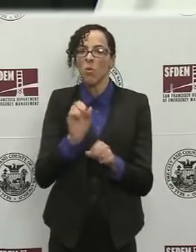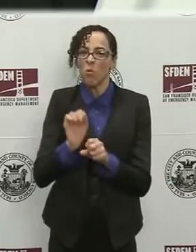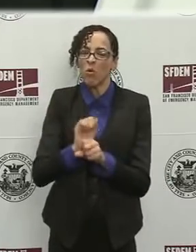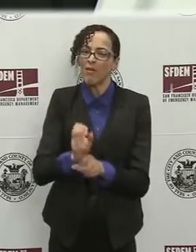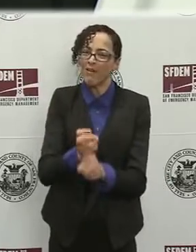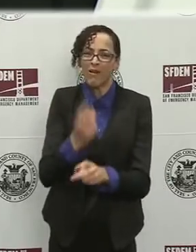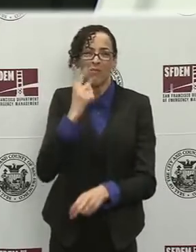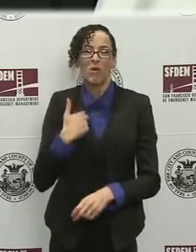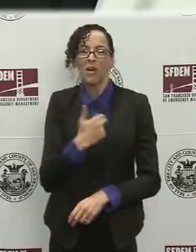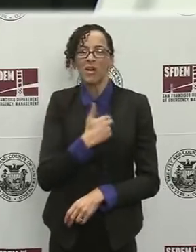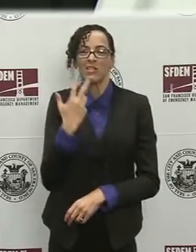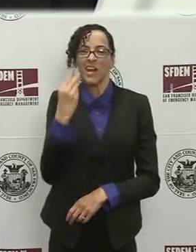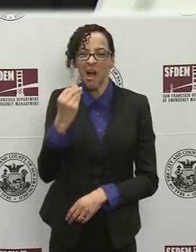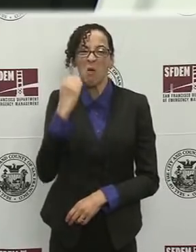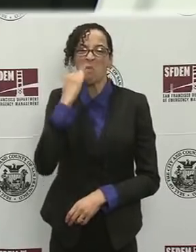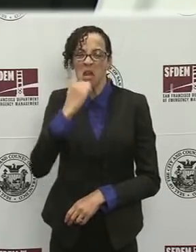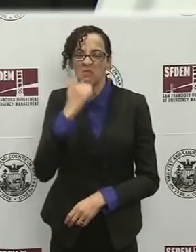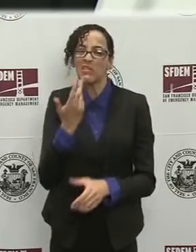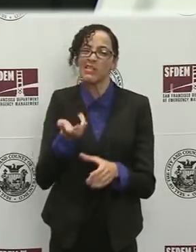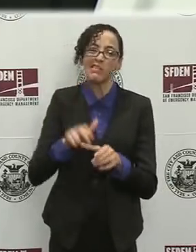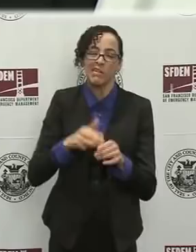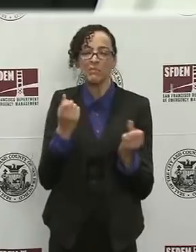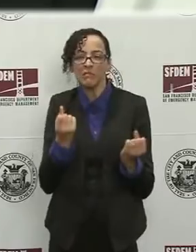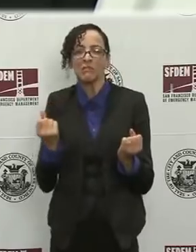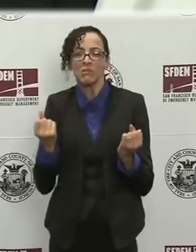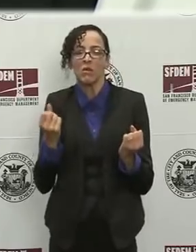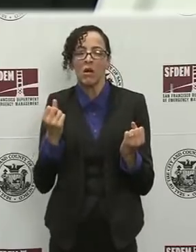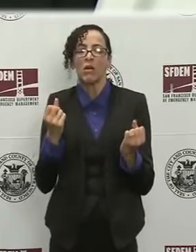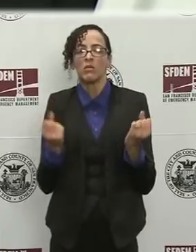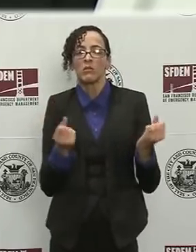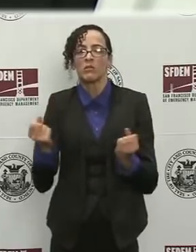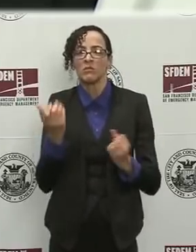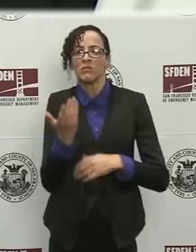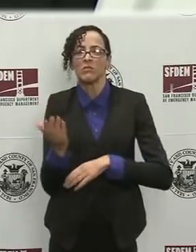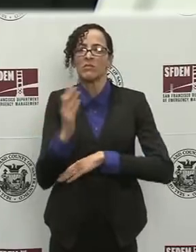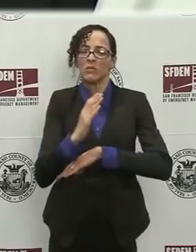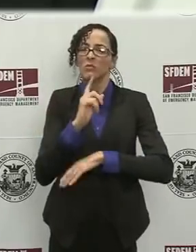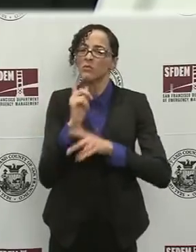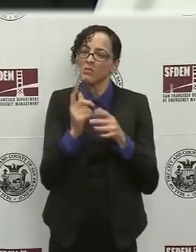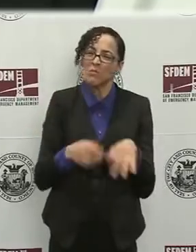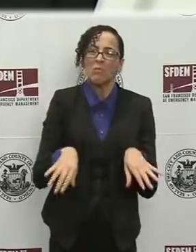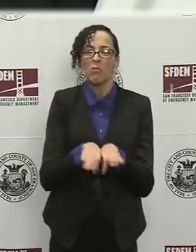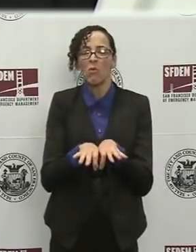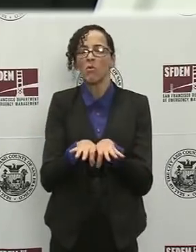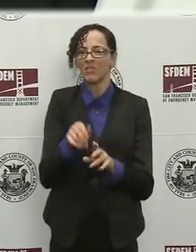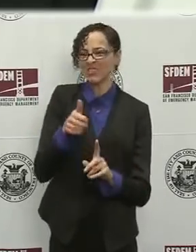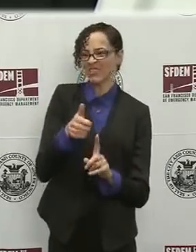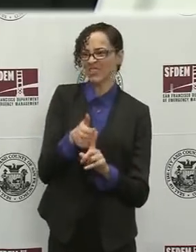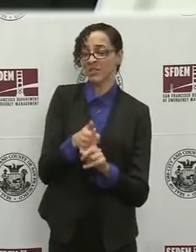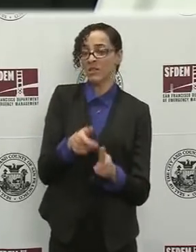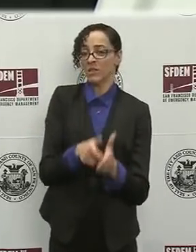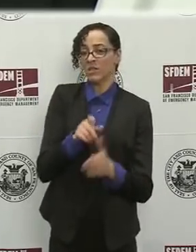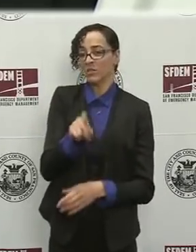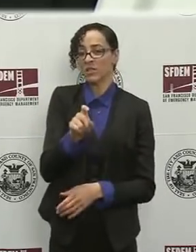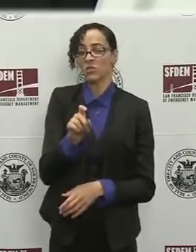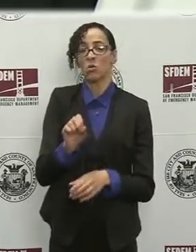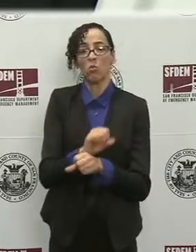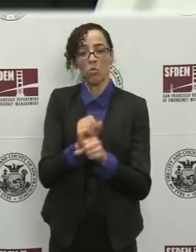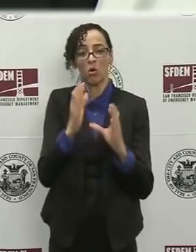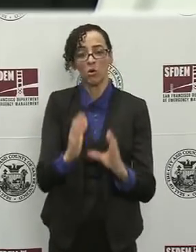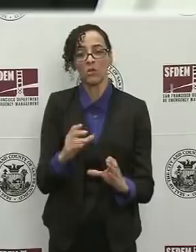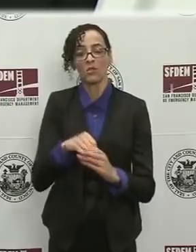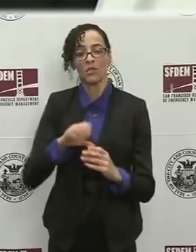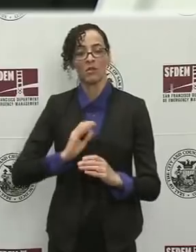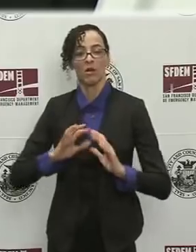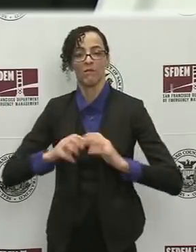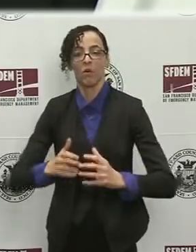are essential workers to our workforce. And people who do not need to use